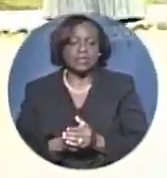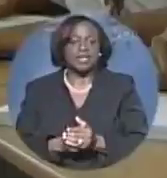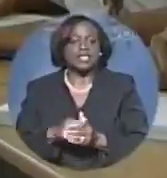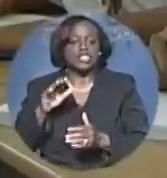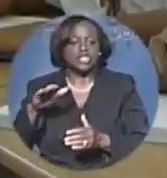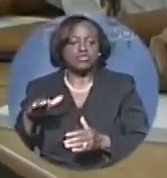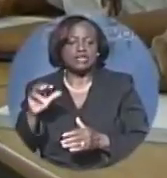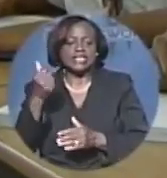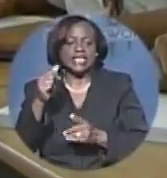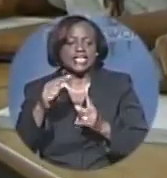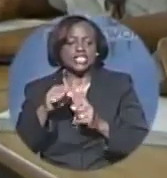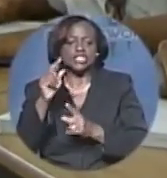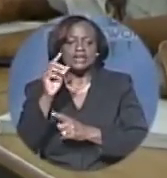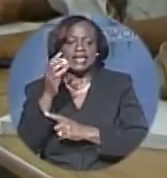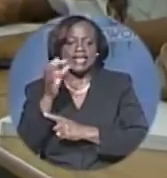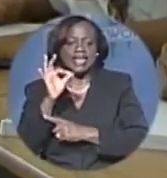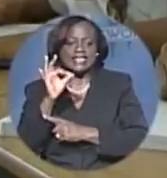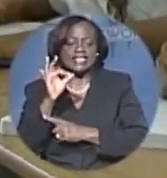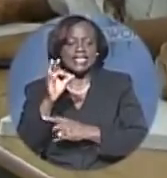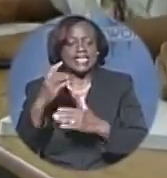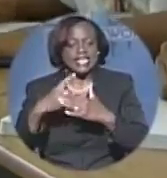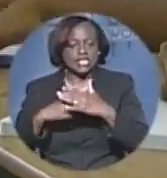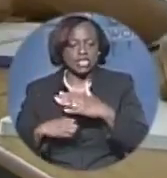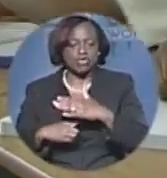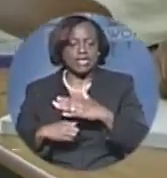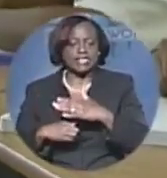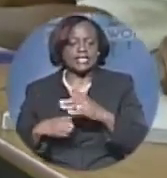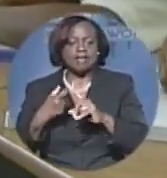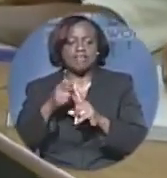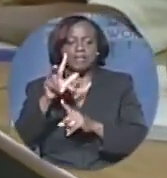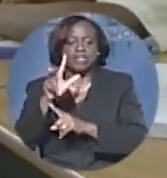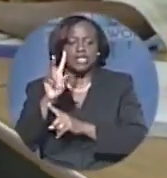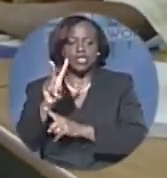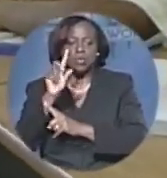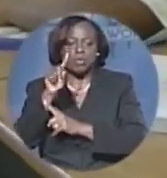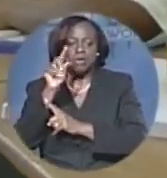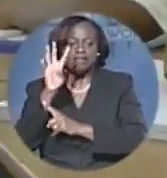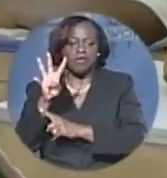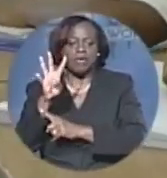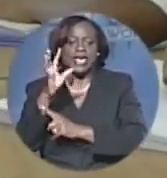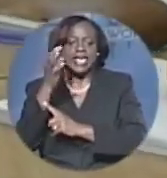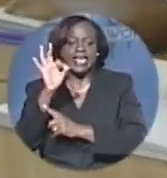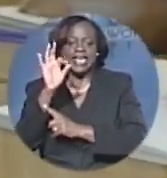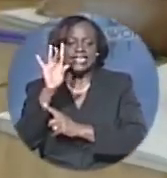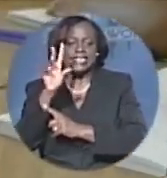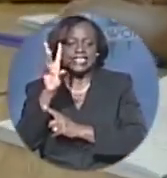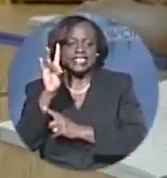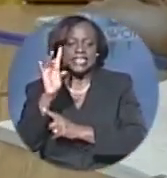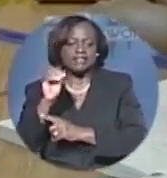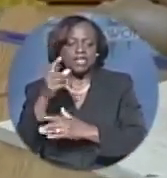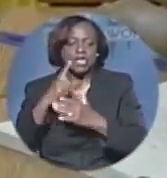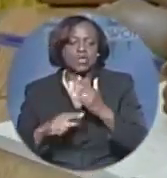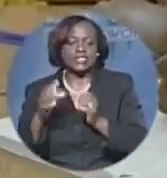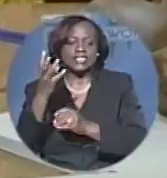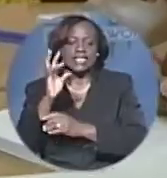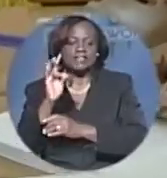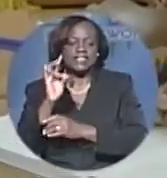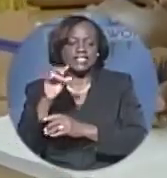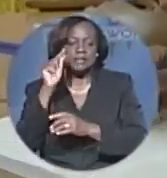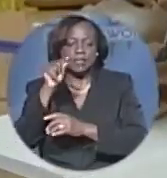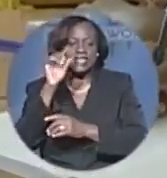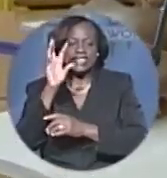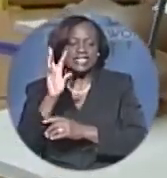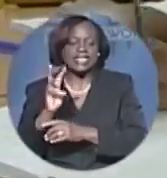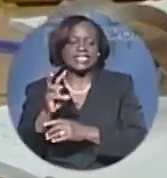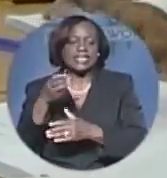to 19 years old, decreased significantly from a high of 32.4 in 1970 to a low of 17.6 births per